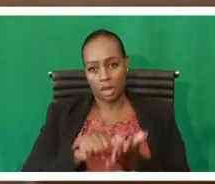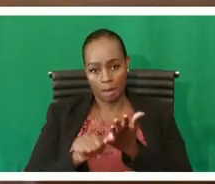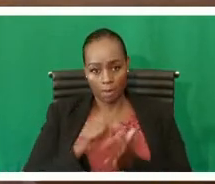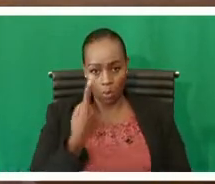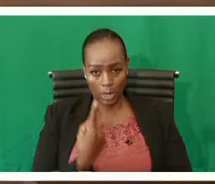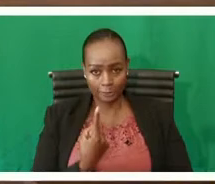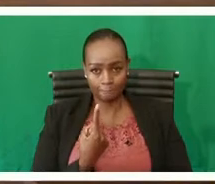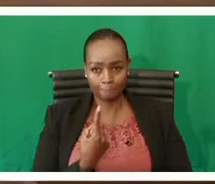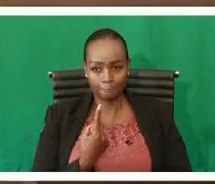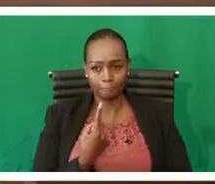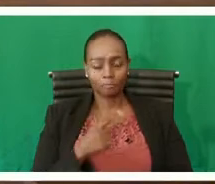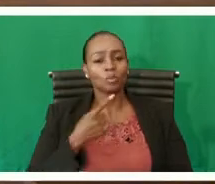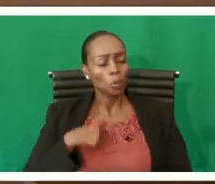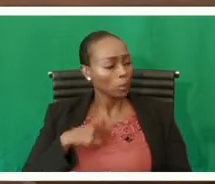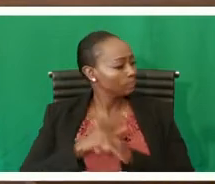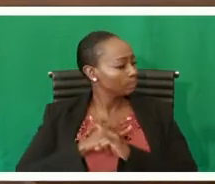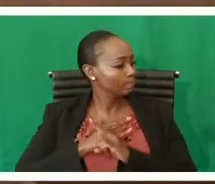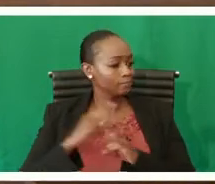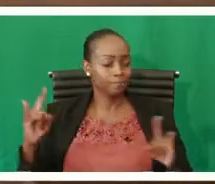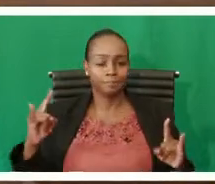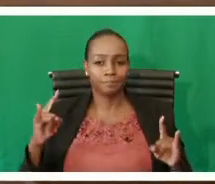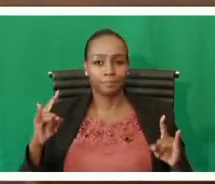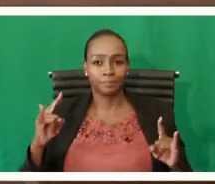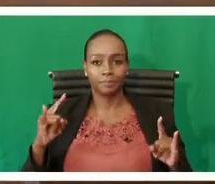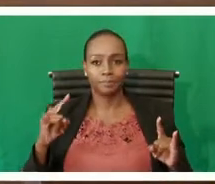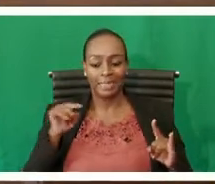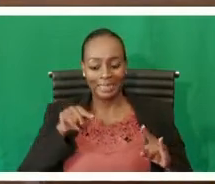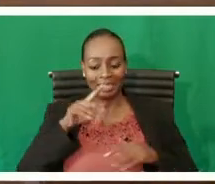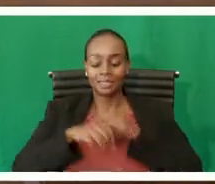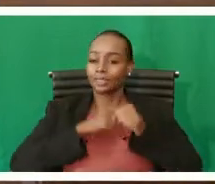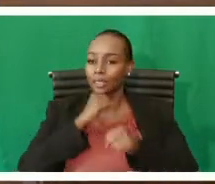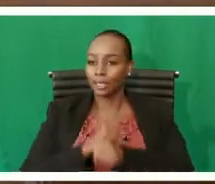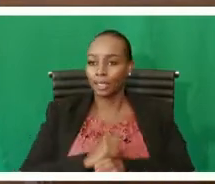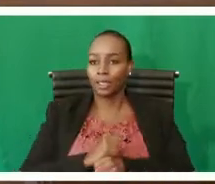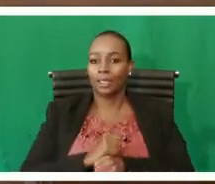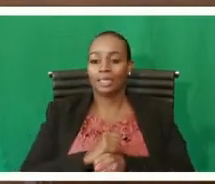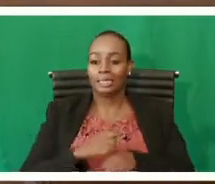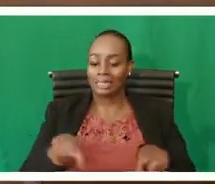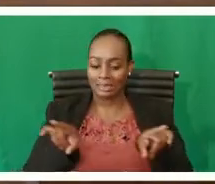Re ntse re le bo mampudi selemong sena ka